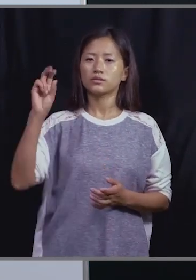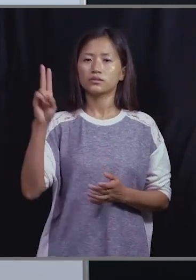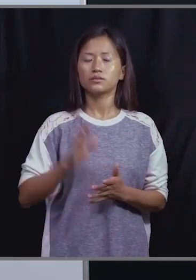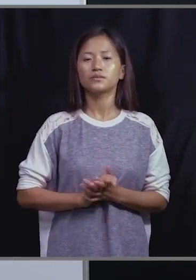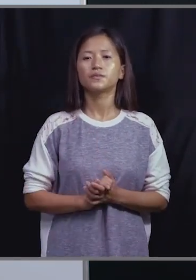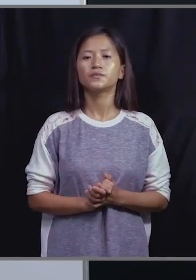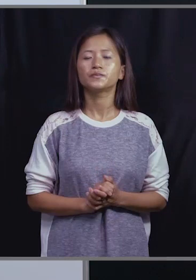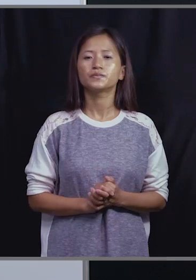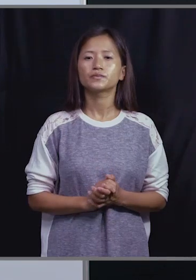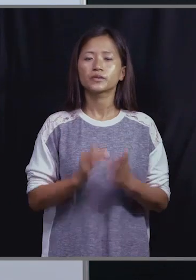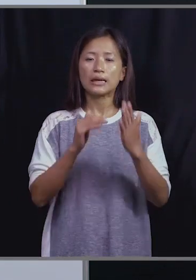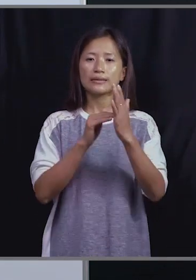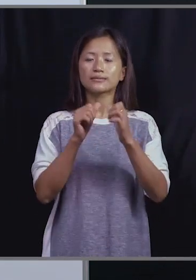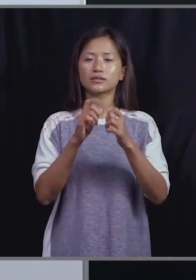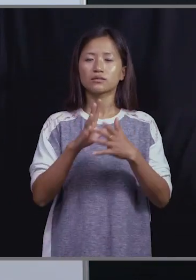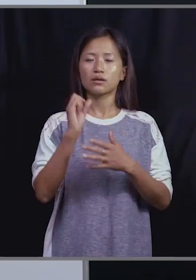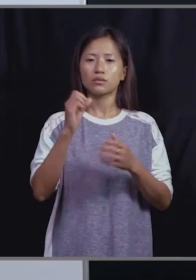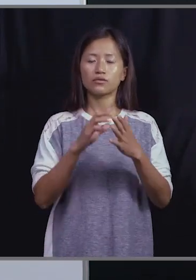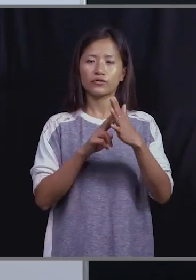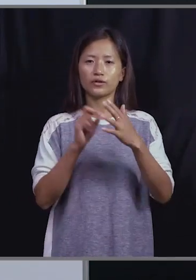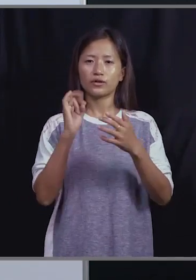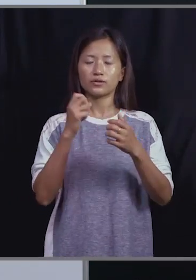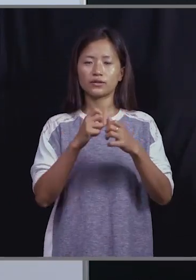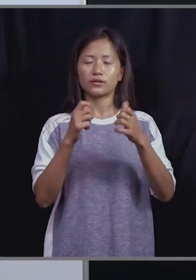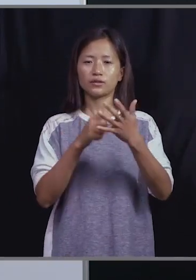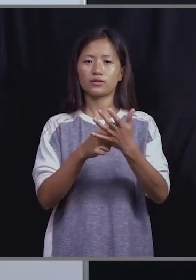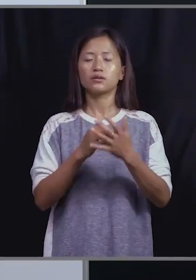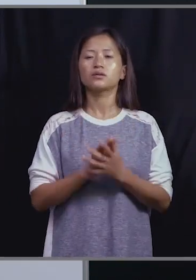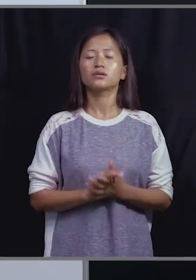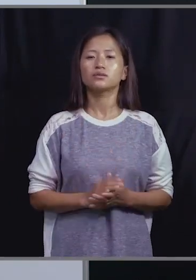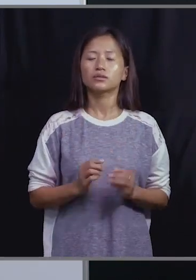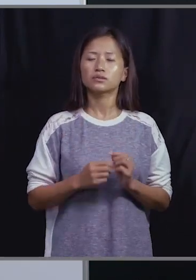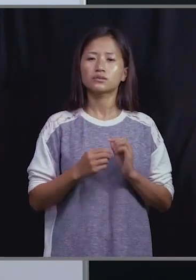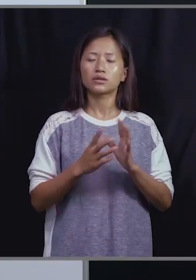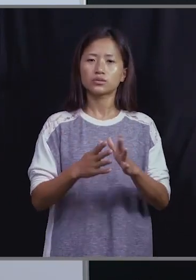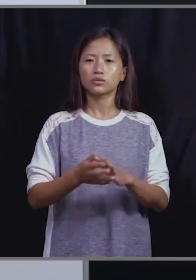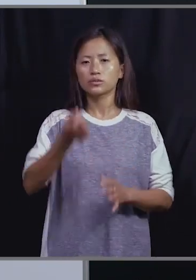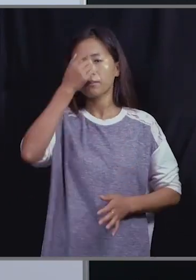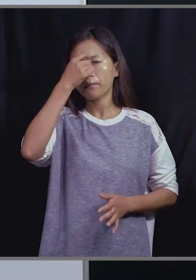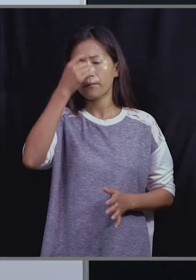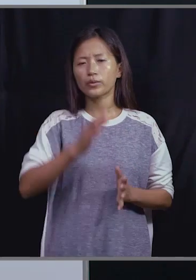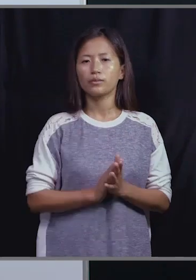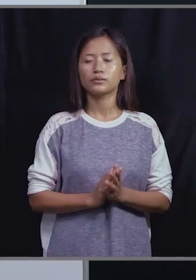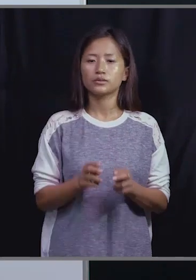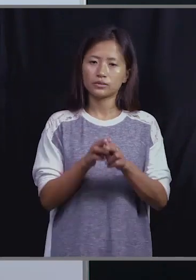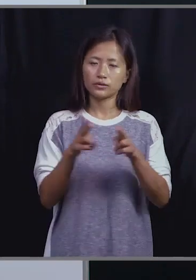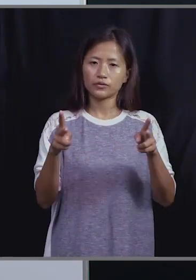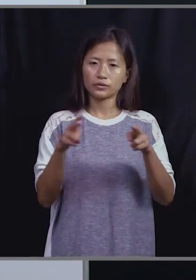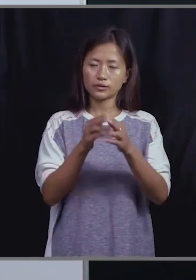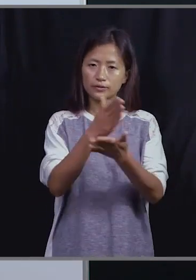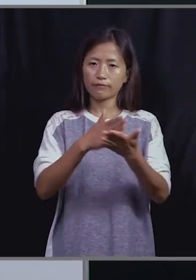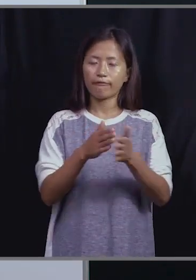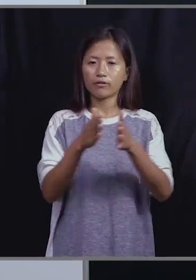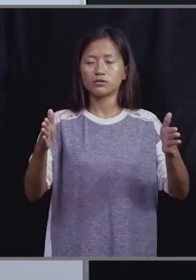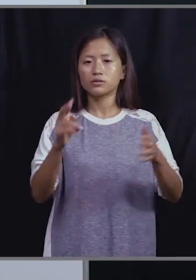1992, this Yugoslavia, they started to show problems. Okay, and it got divided into 2. We have